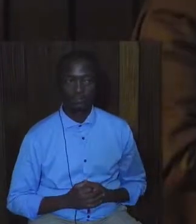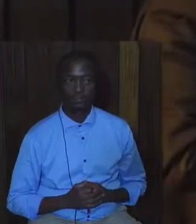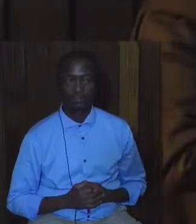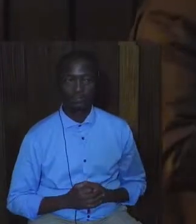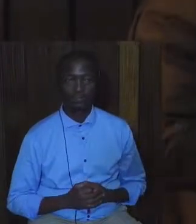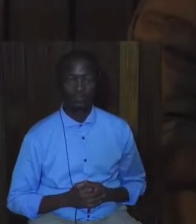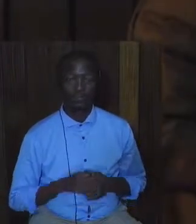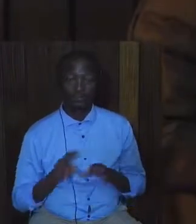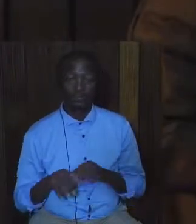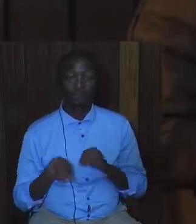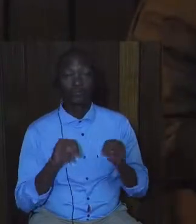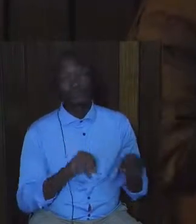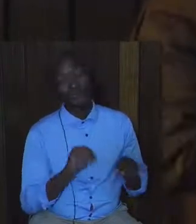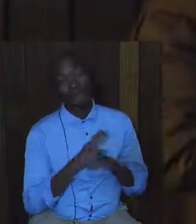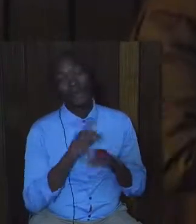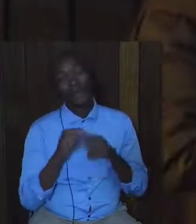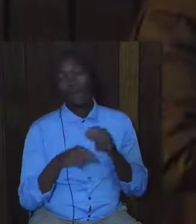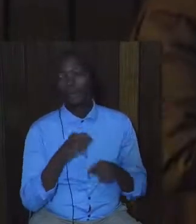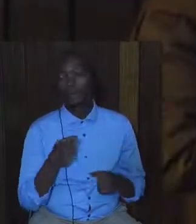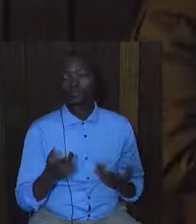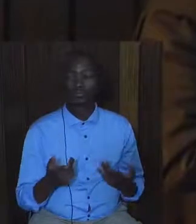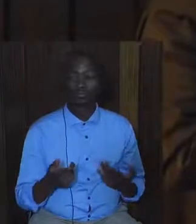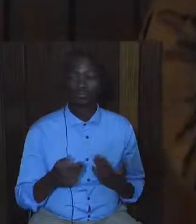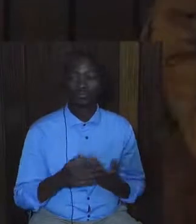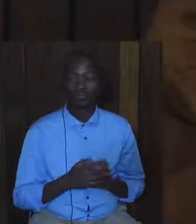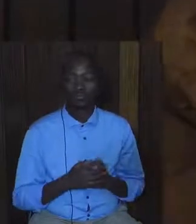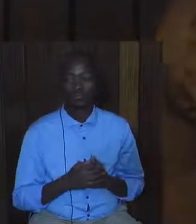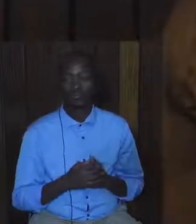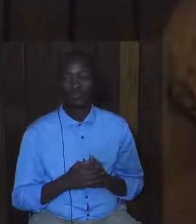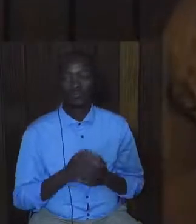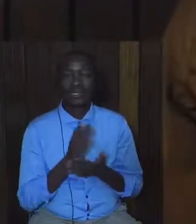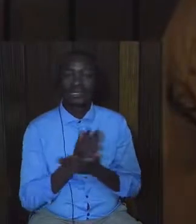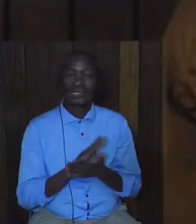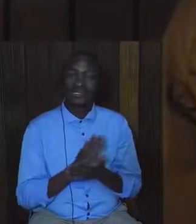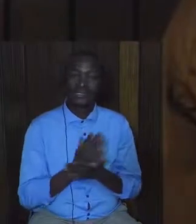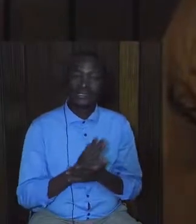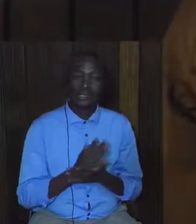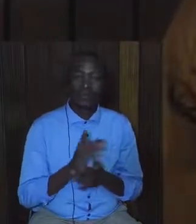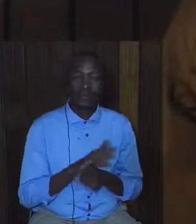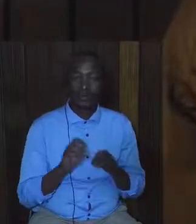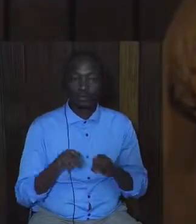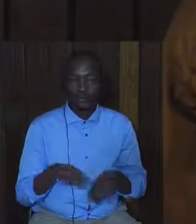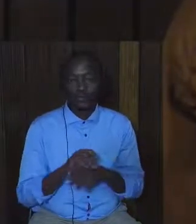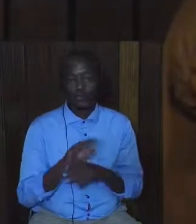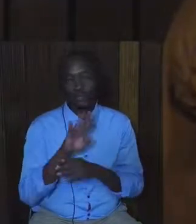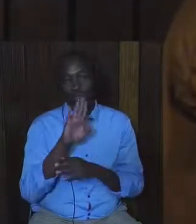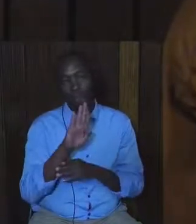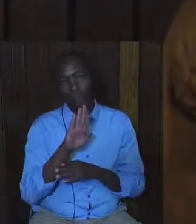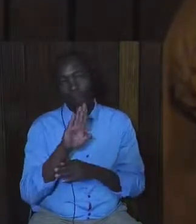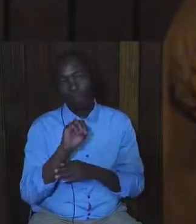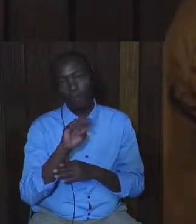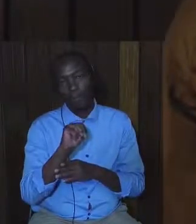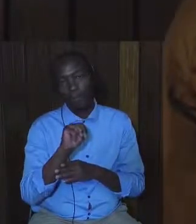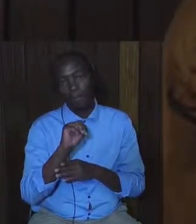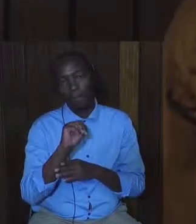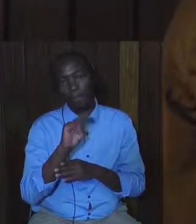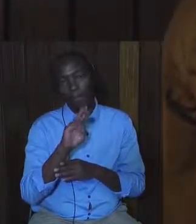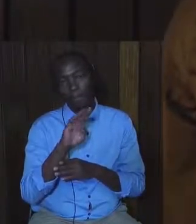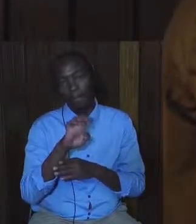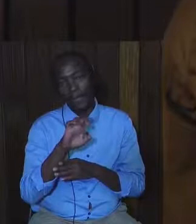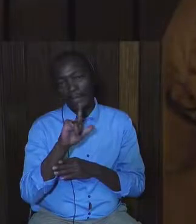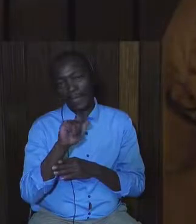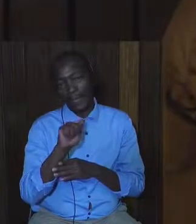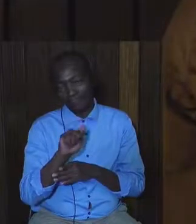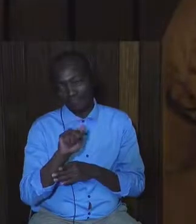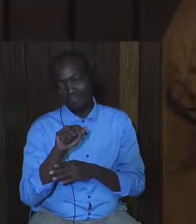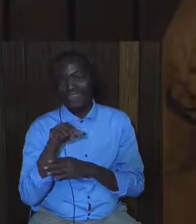Jay, moving on then, just in terms of the sharing of losses with Bombela, Jay, this is strictly in accordance with our